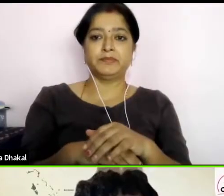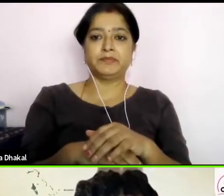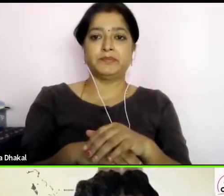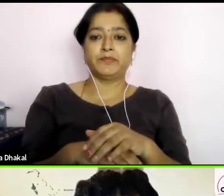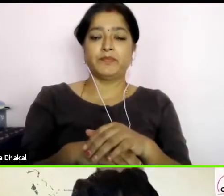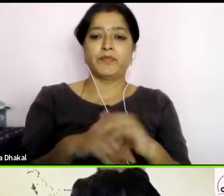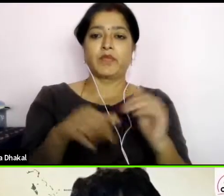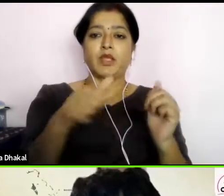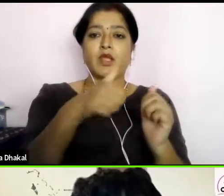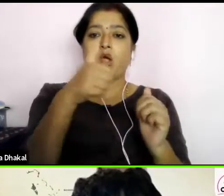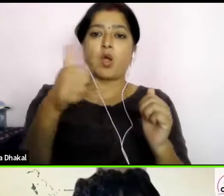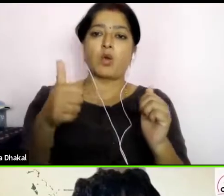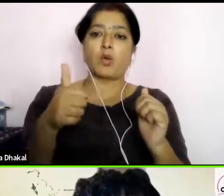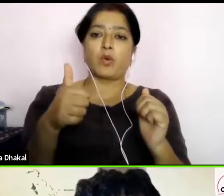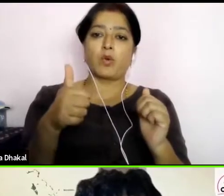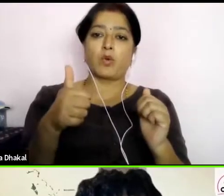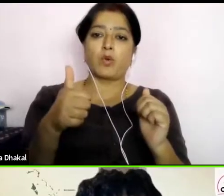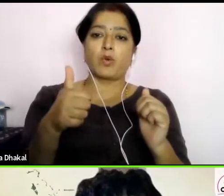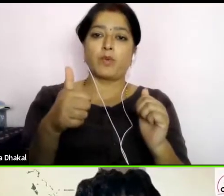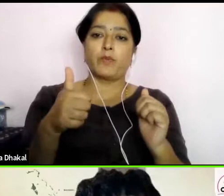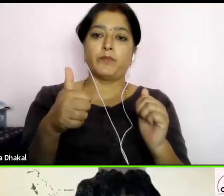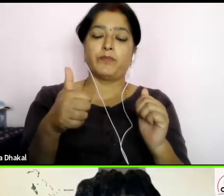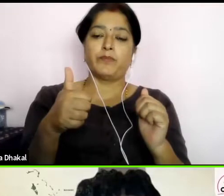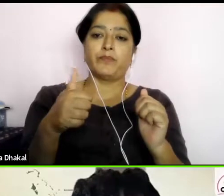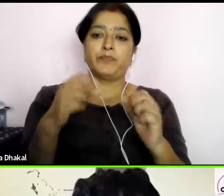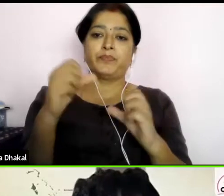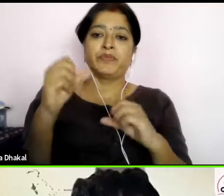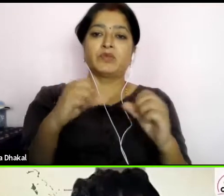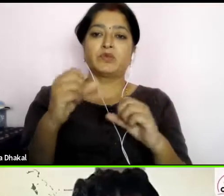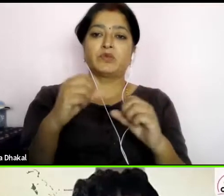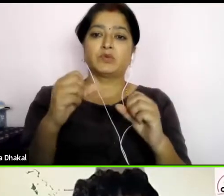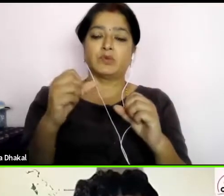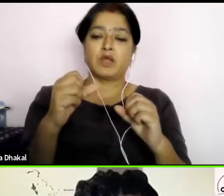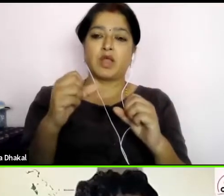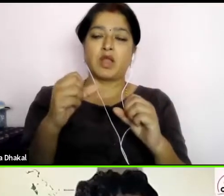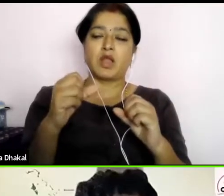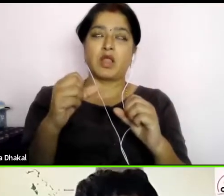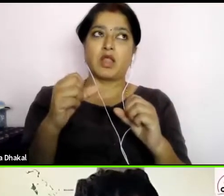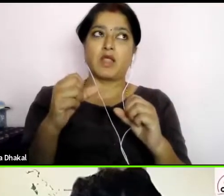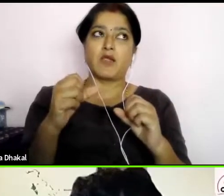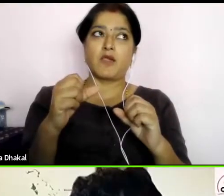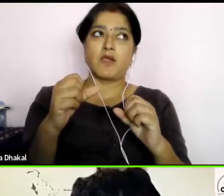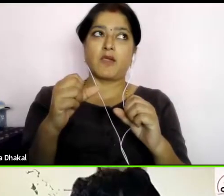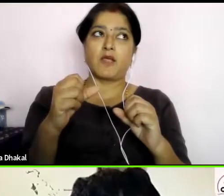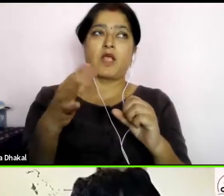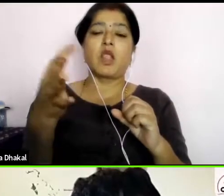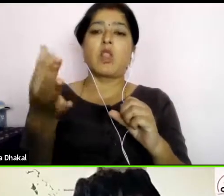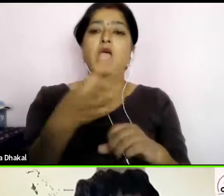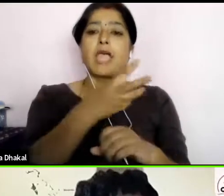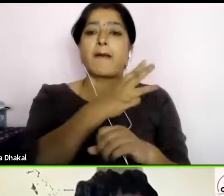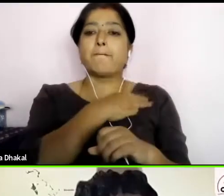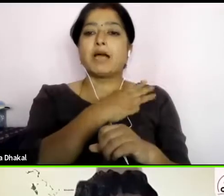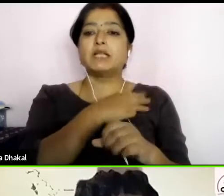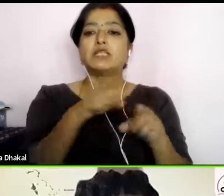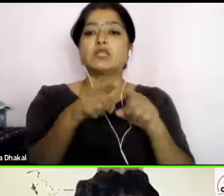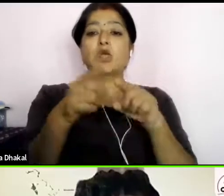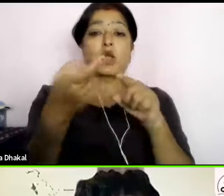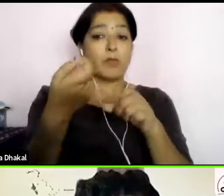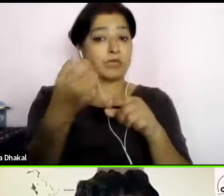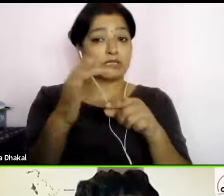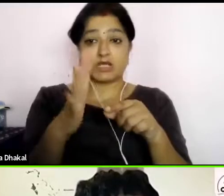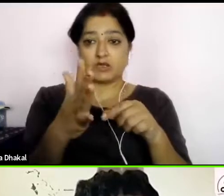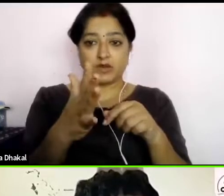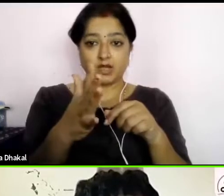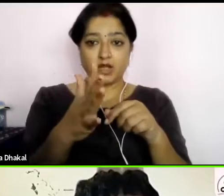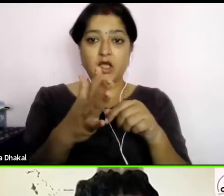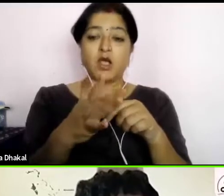you're in a lockdown, you don't know where you're going to feed your children, and why should I listen to you? And parametric